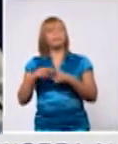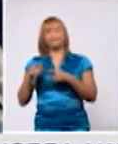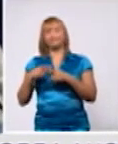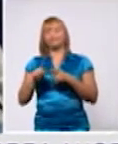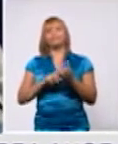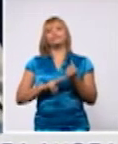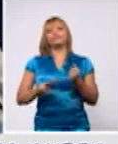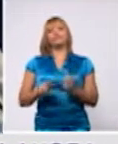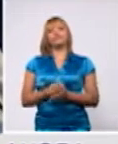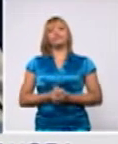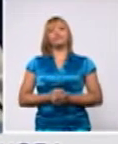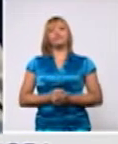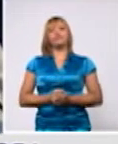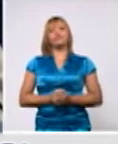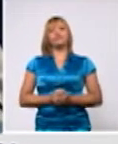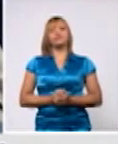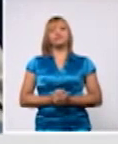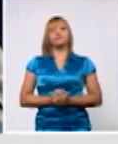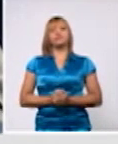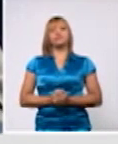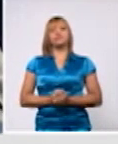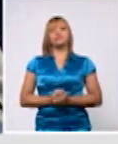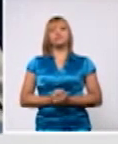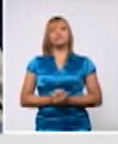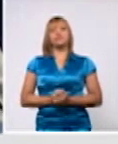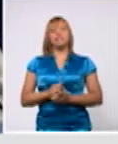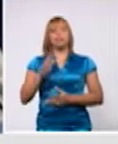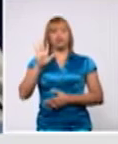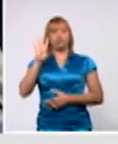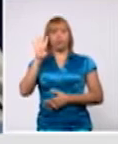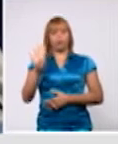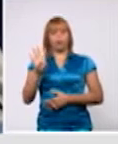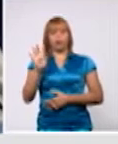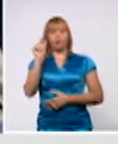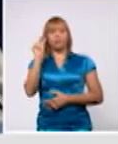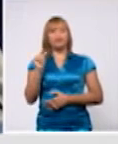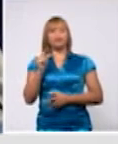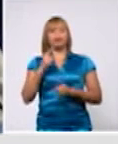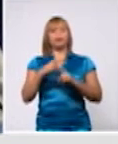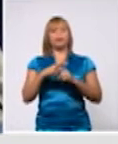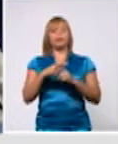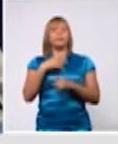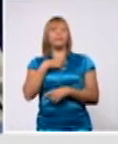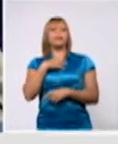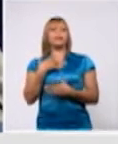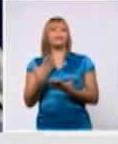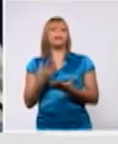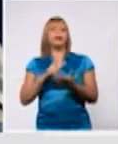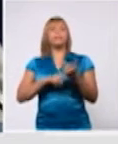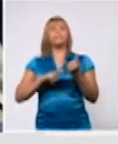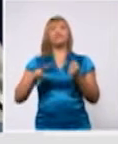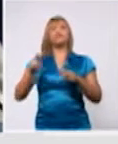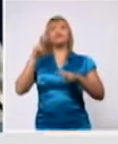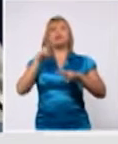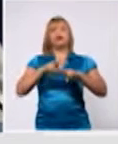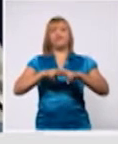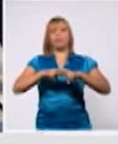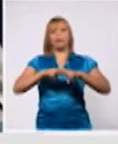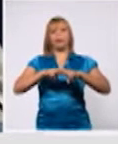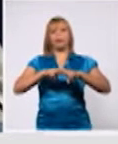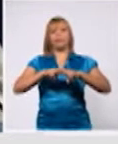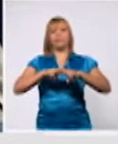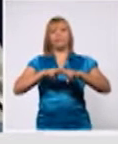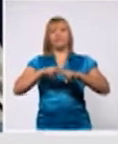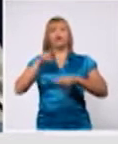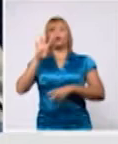61.6%. By age group, of the 54 positive cases yesterday, 6 are under